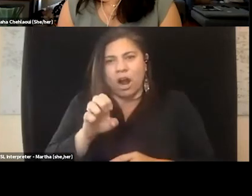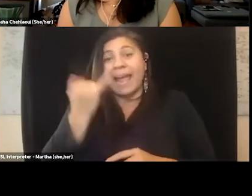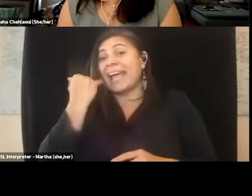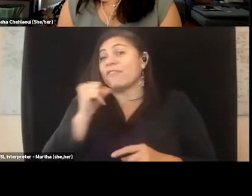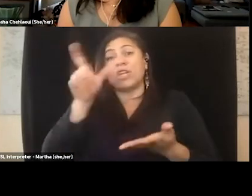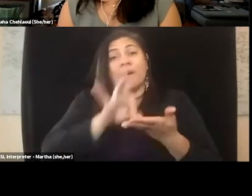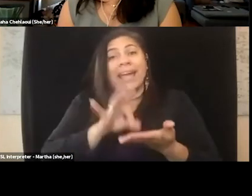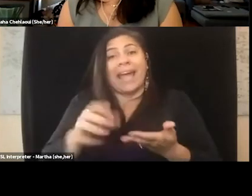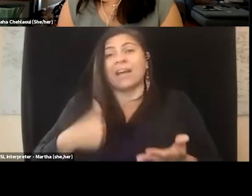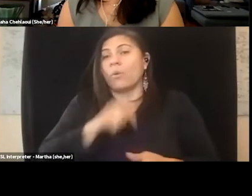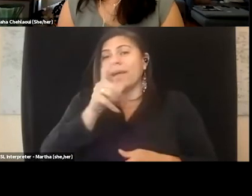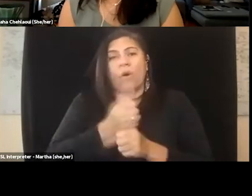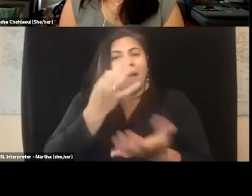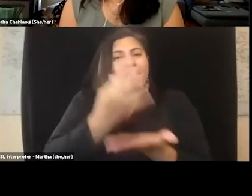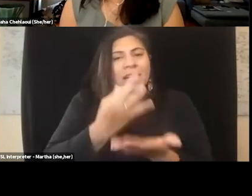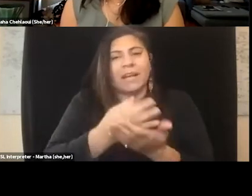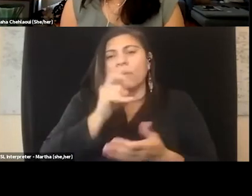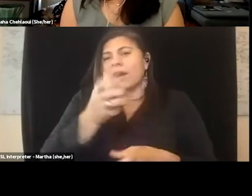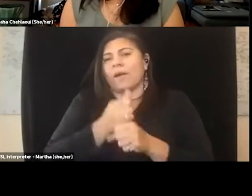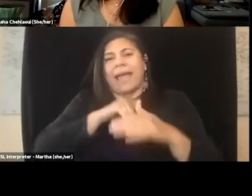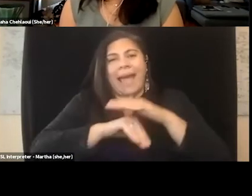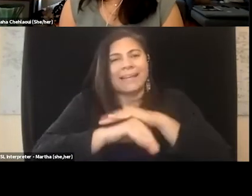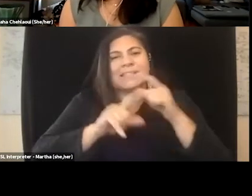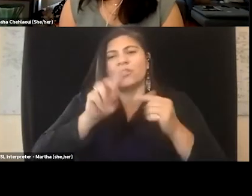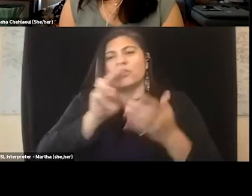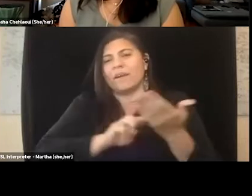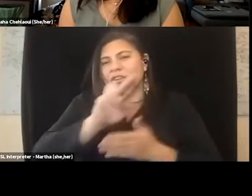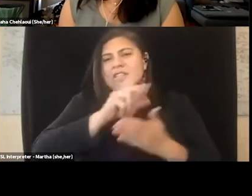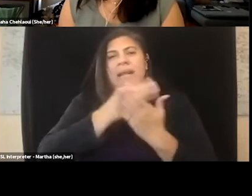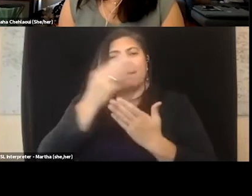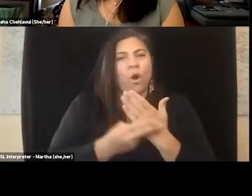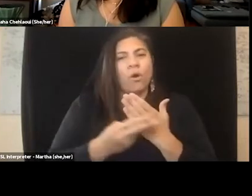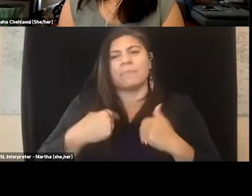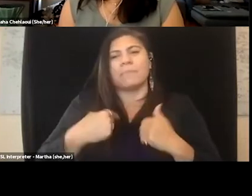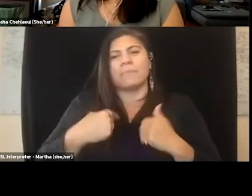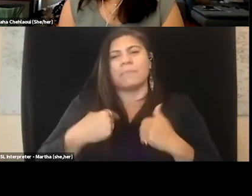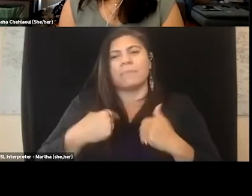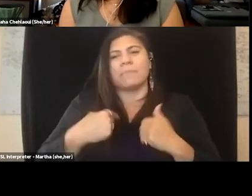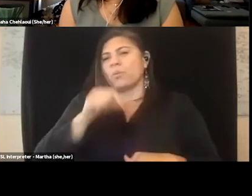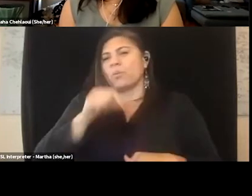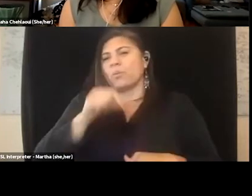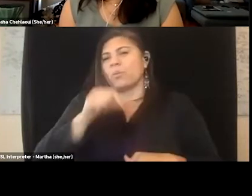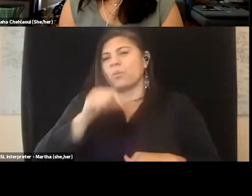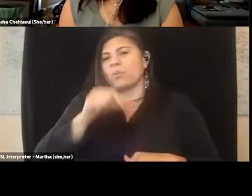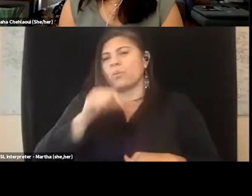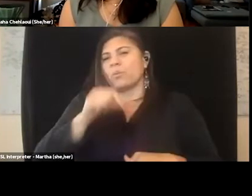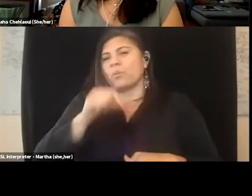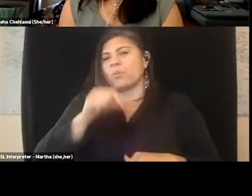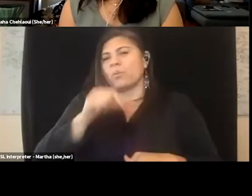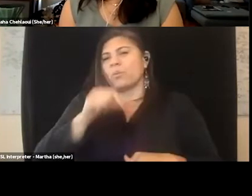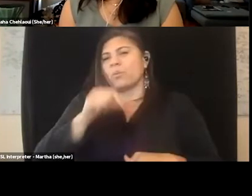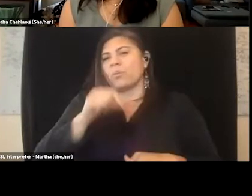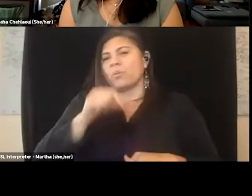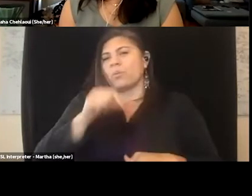don't get funding, we don't get status, we don't get access to university programs, we don't get congressional dollars, we don't get money for roads and